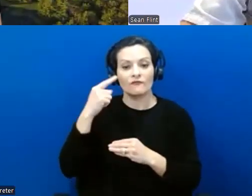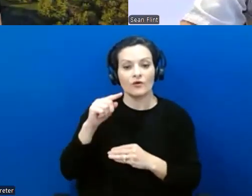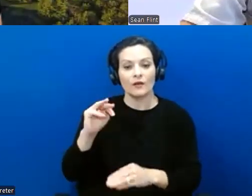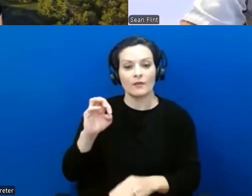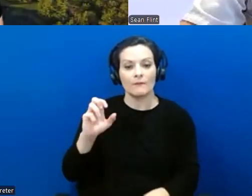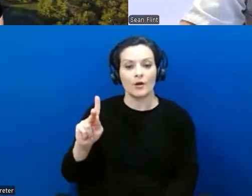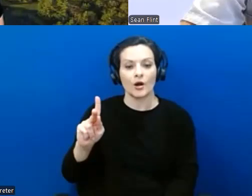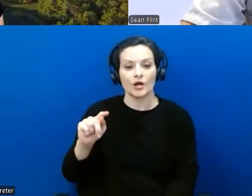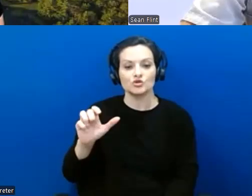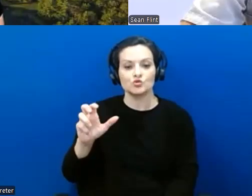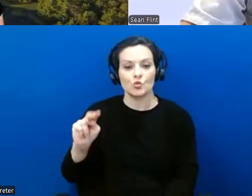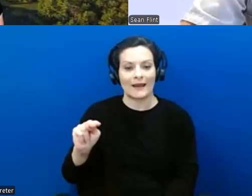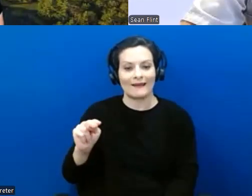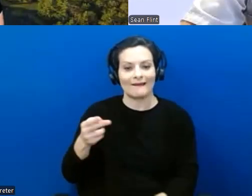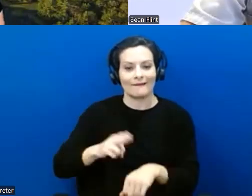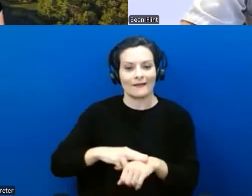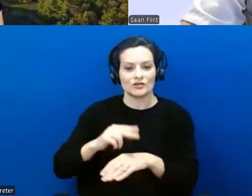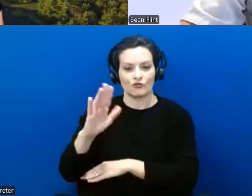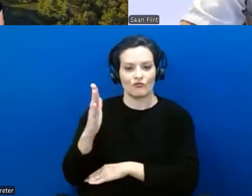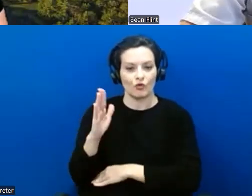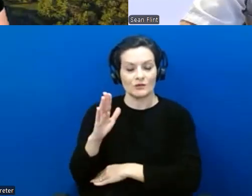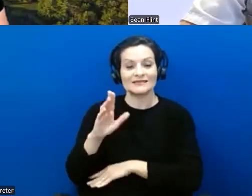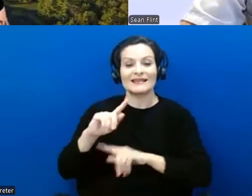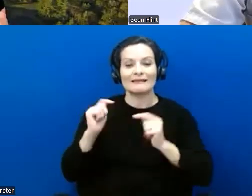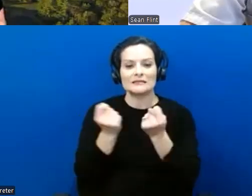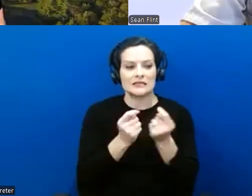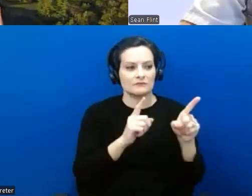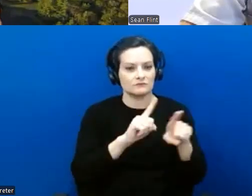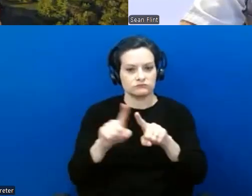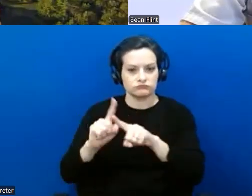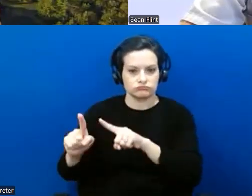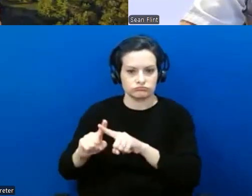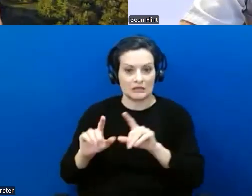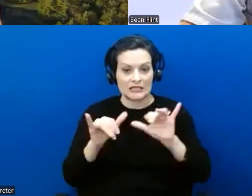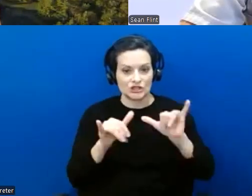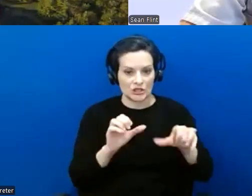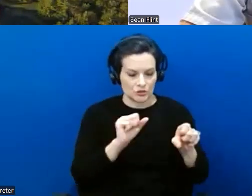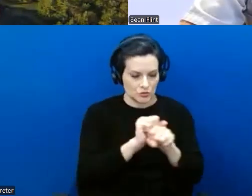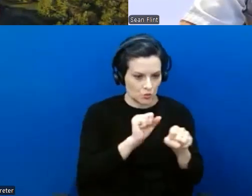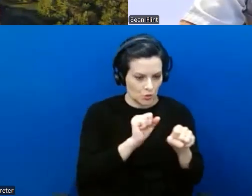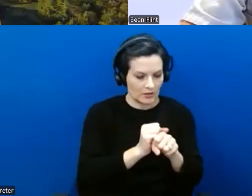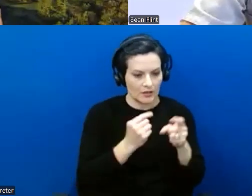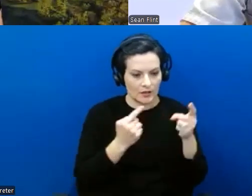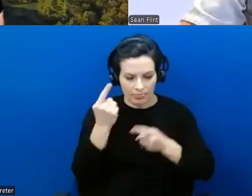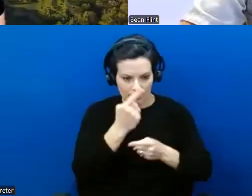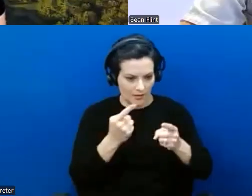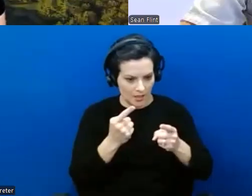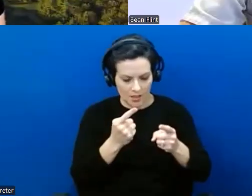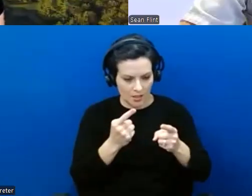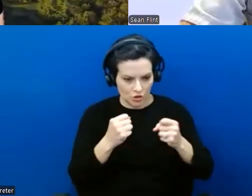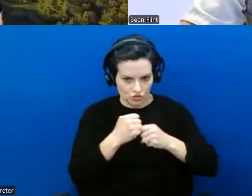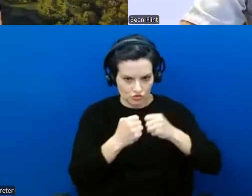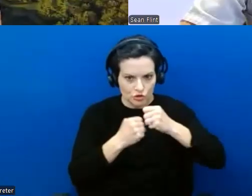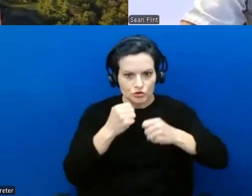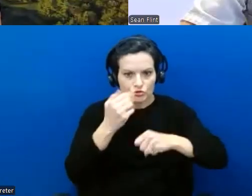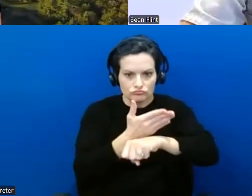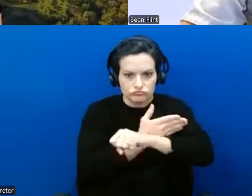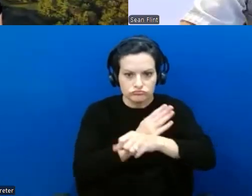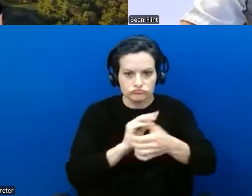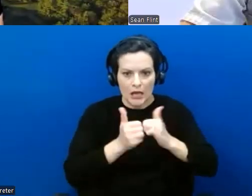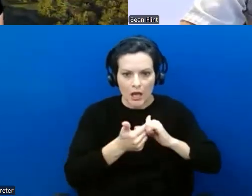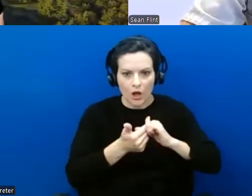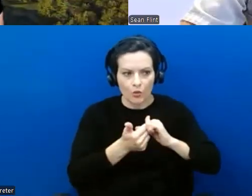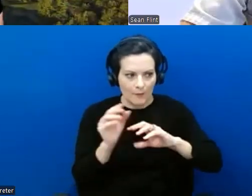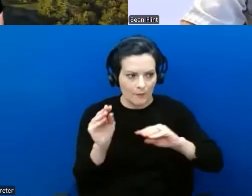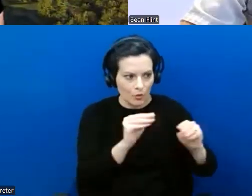because of that interdisciplinary team, the engineers are working their magic, thinking about how we're going to harden structures, we're going to move stuff.